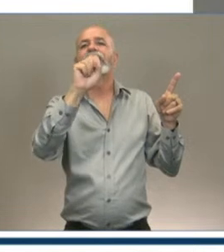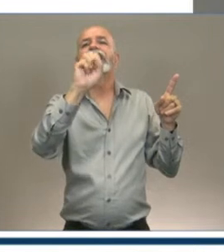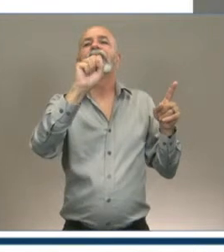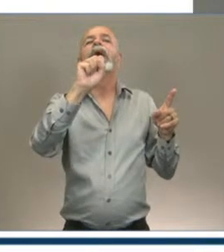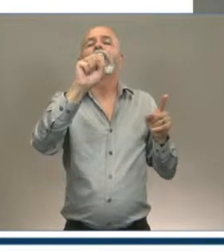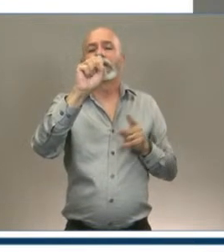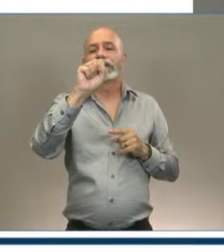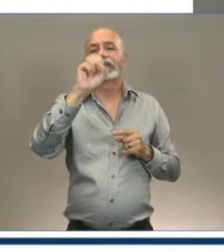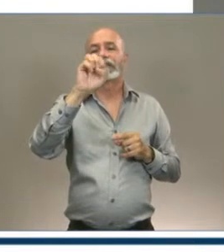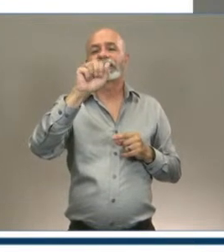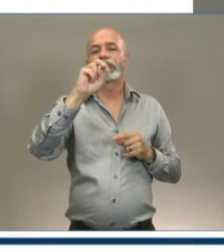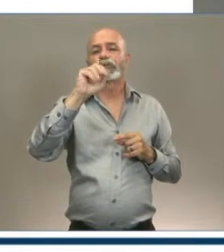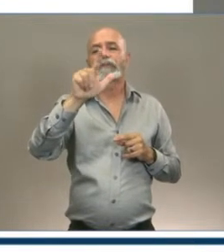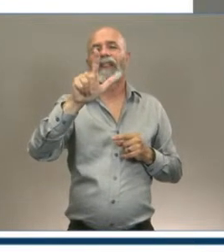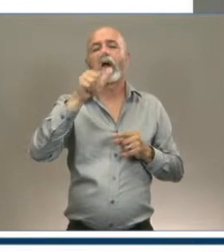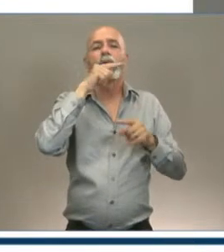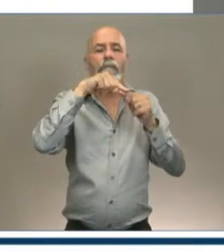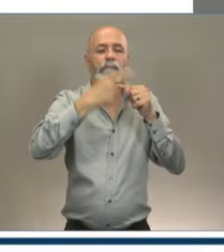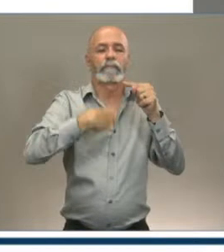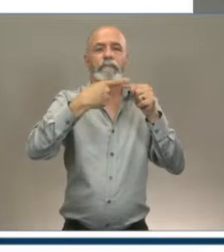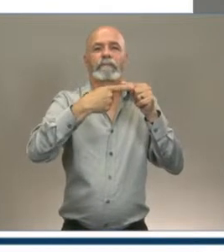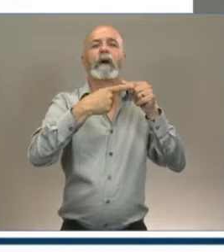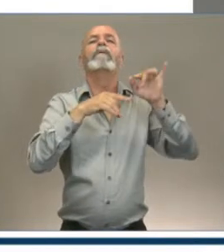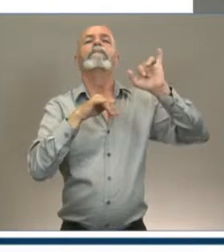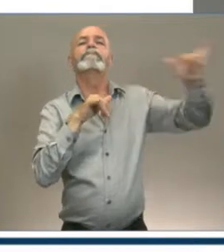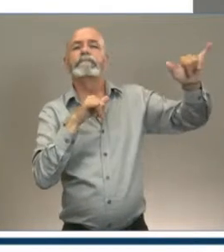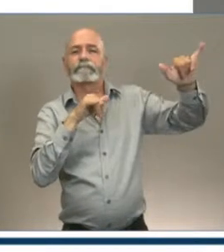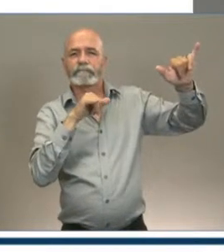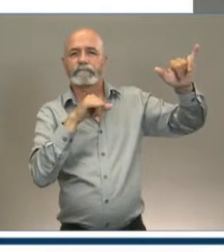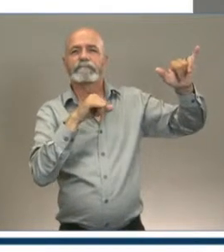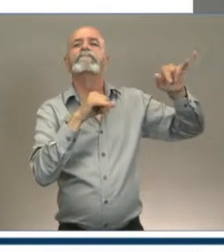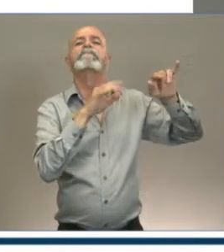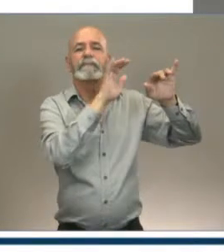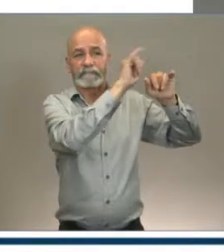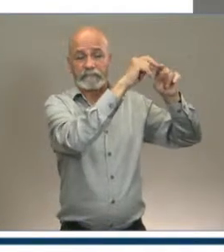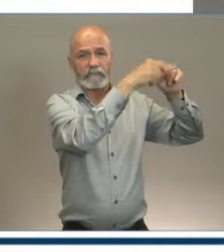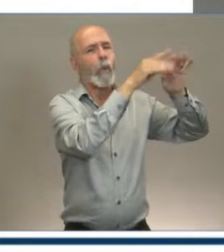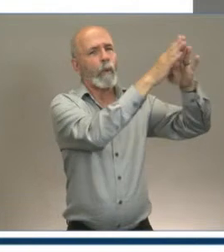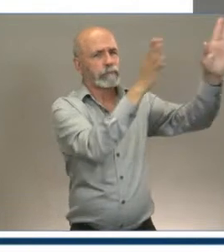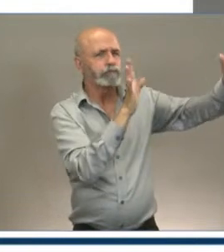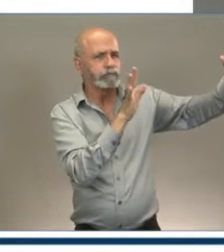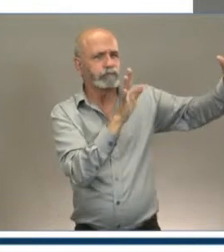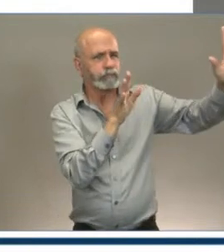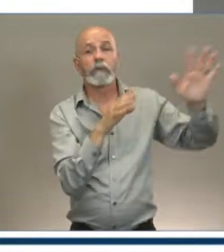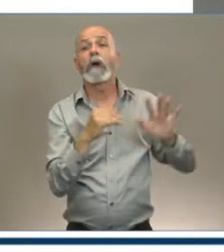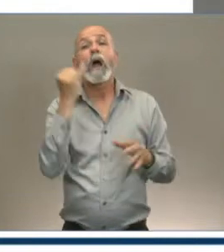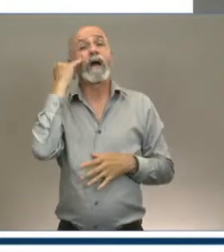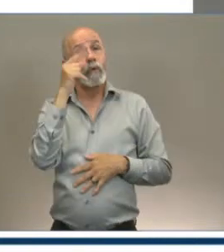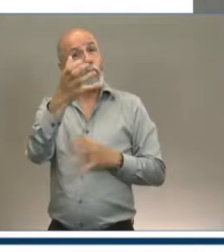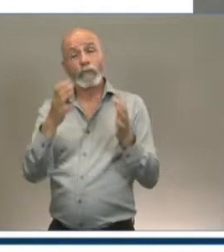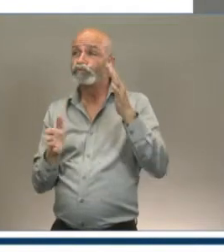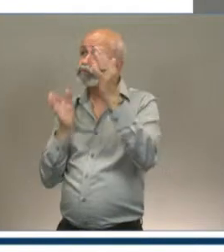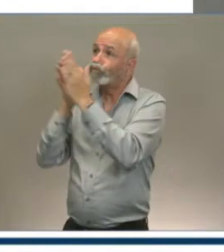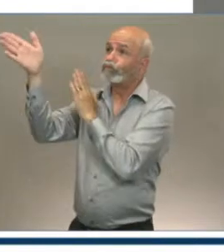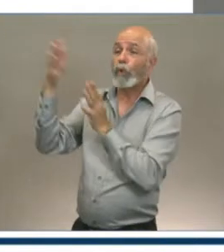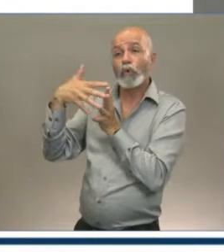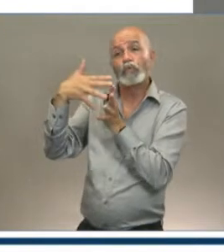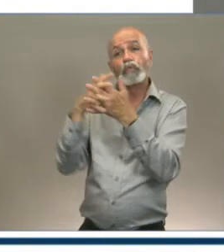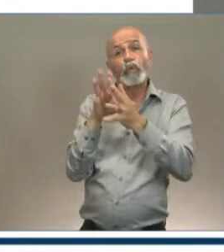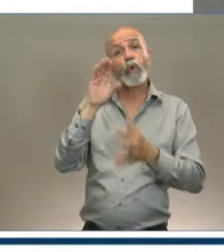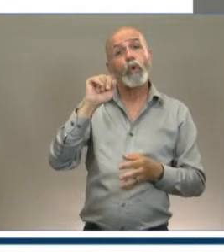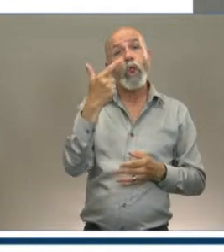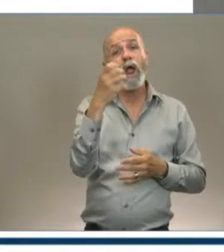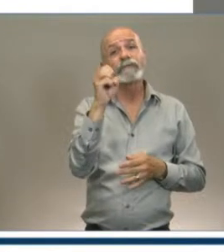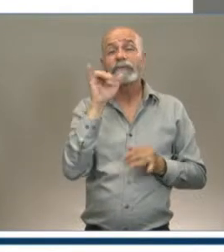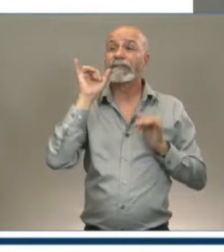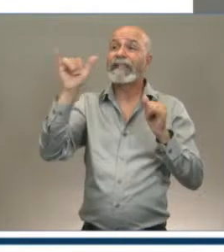allowed. If you are going to your cottage or seasonal campsite and staying there for the season, that's fine.